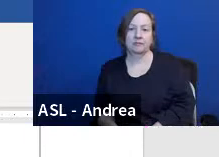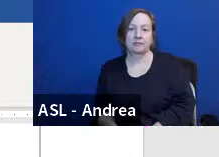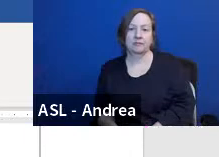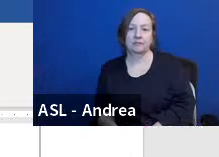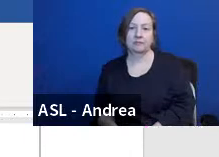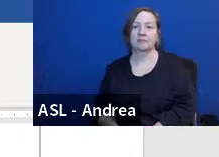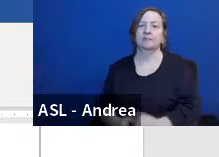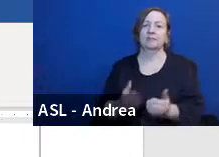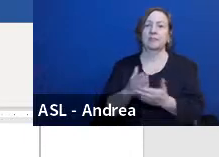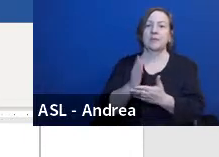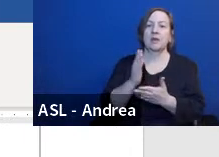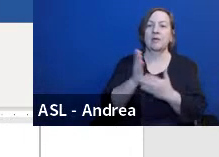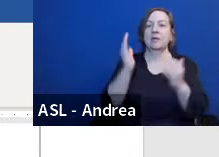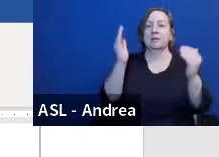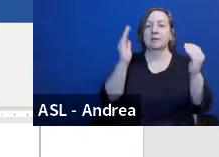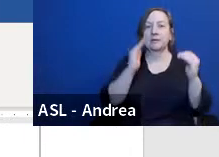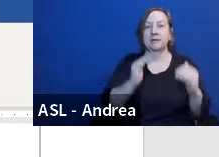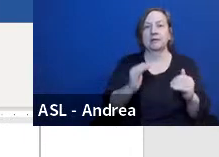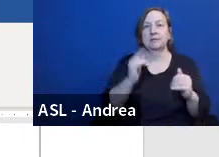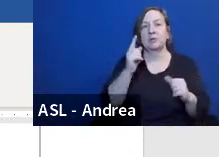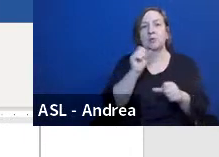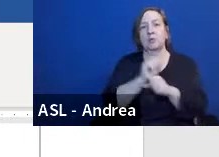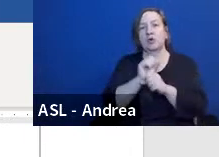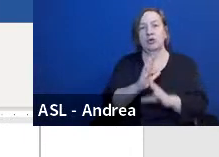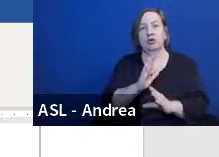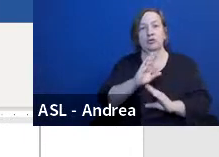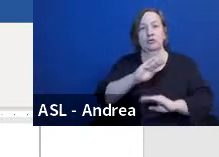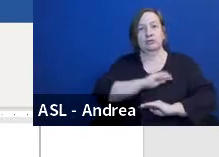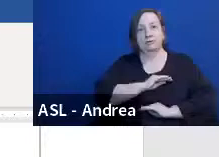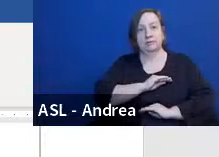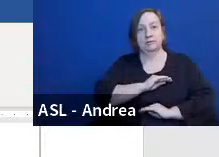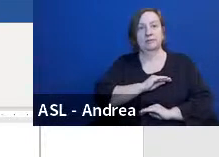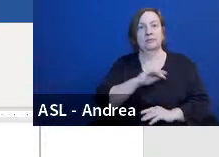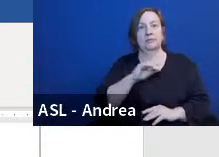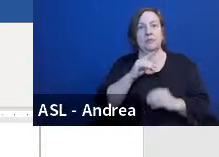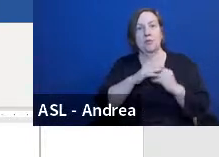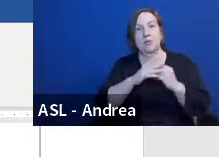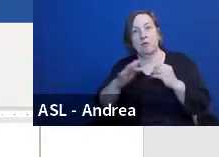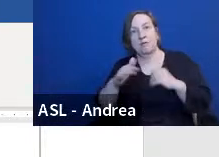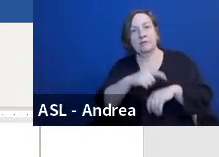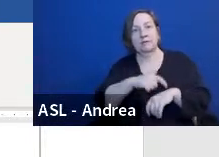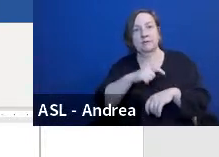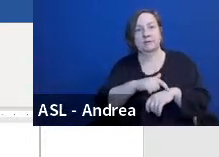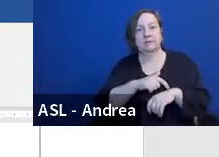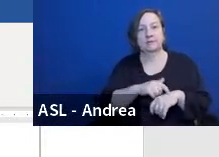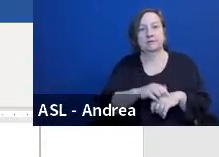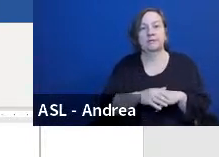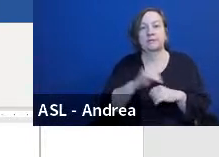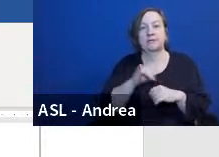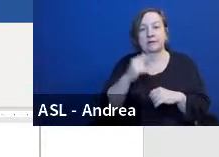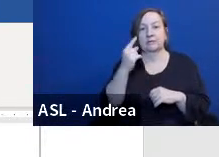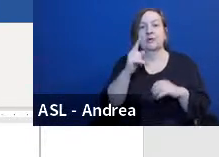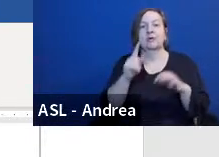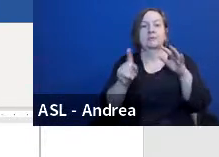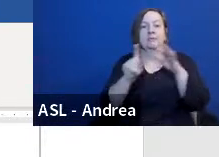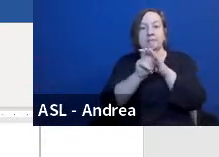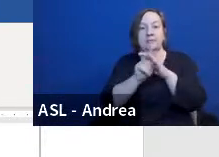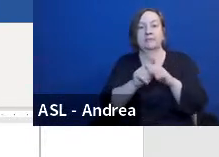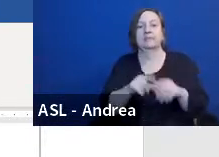All right, so moving on to the next one. So worker satisfaction over time is one that came up, and